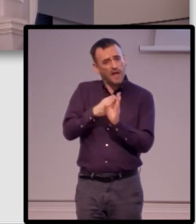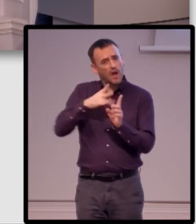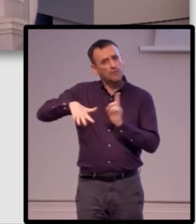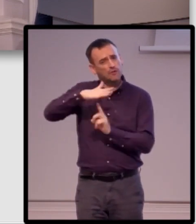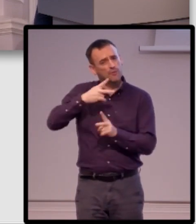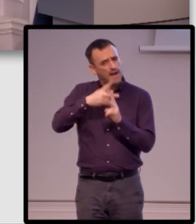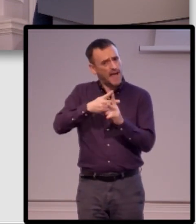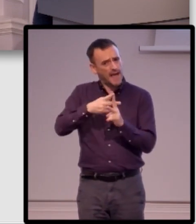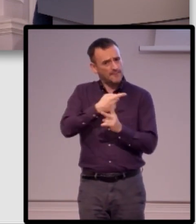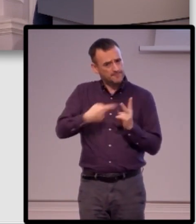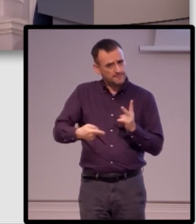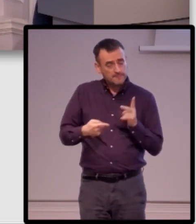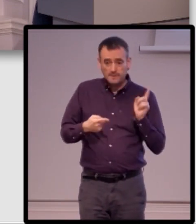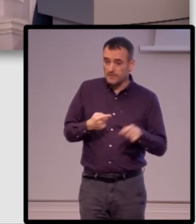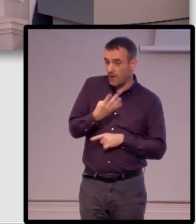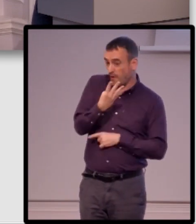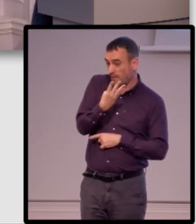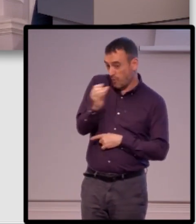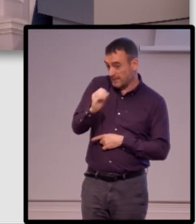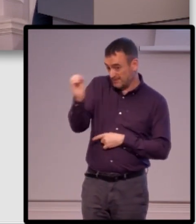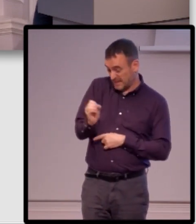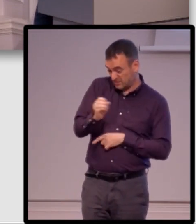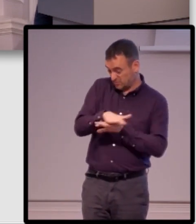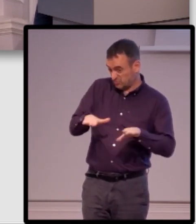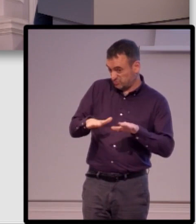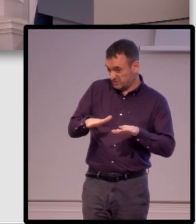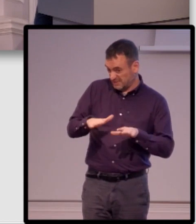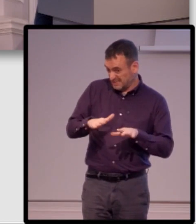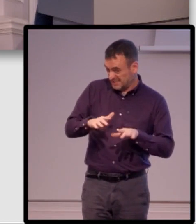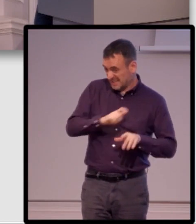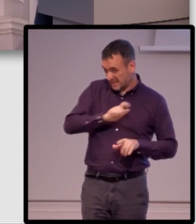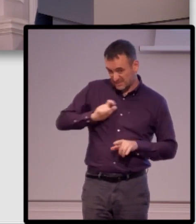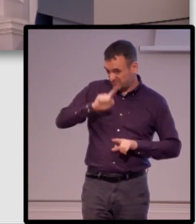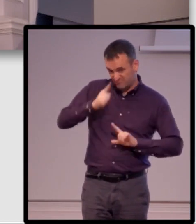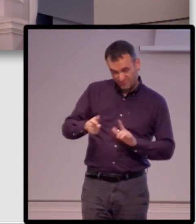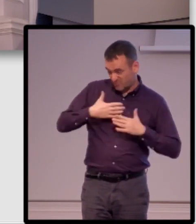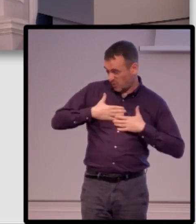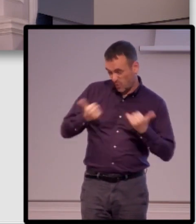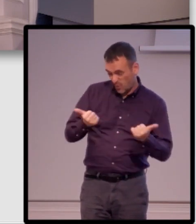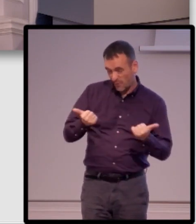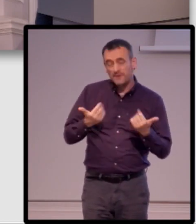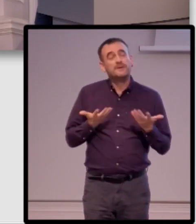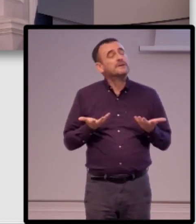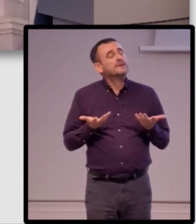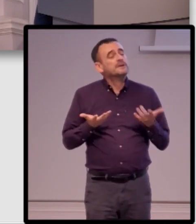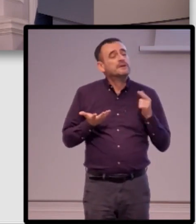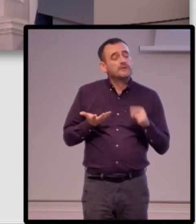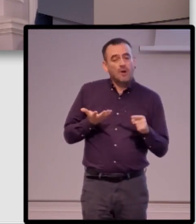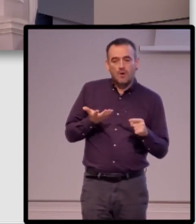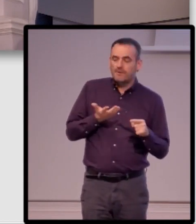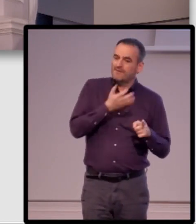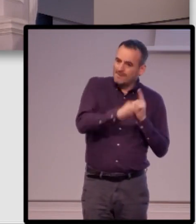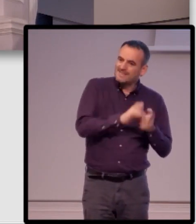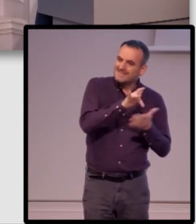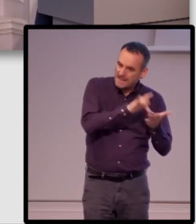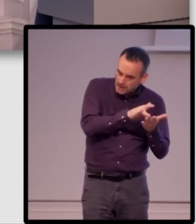for the roughly 40% of children whose cancers weren't curable. Besides the phone number of the specialist centre